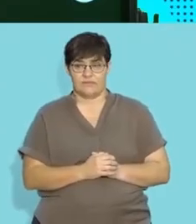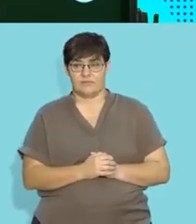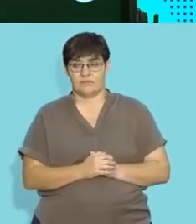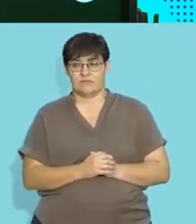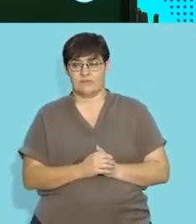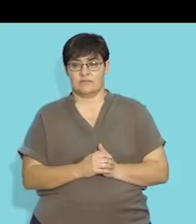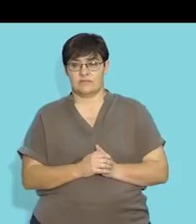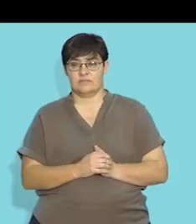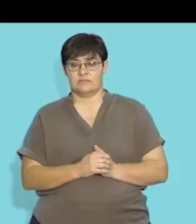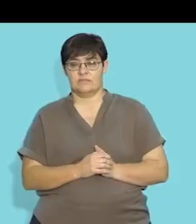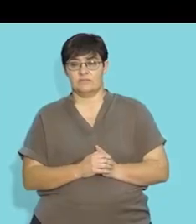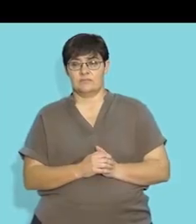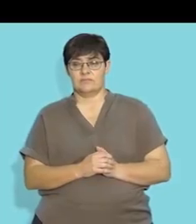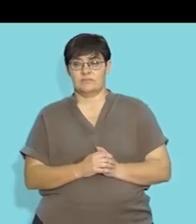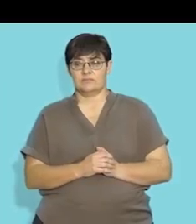Great.